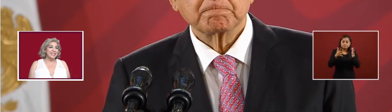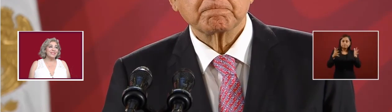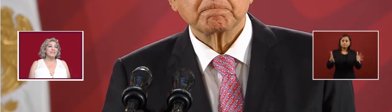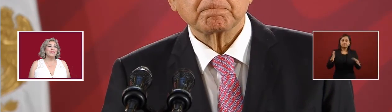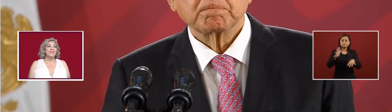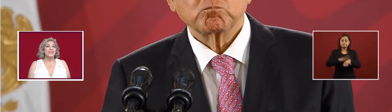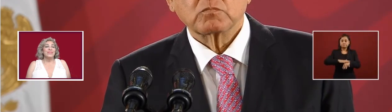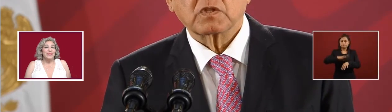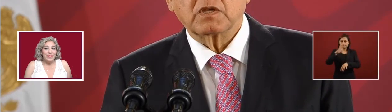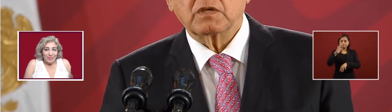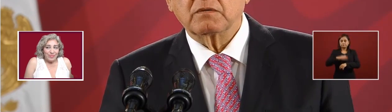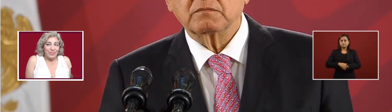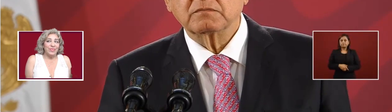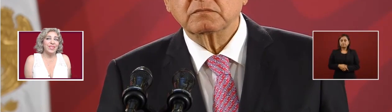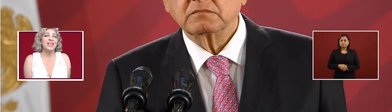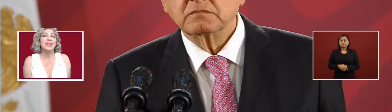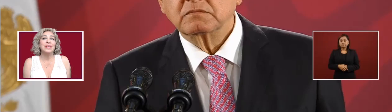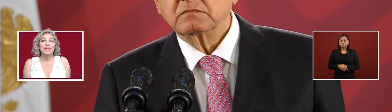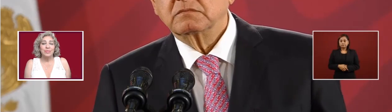Quintin.